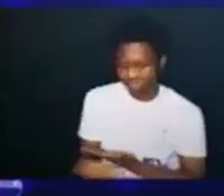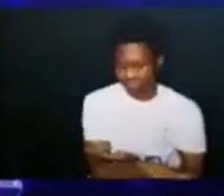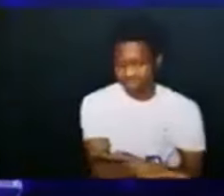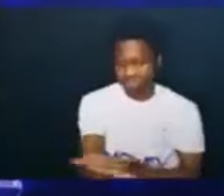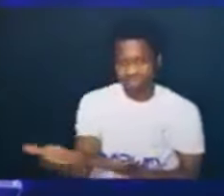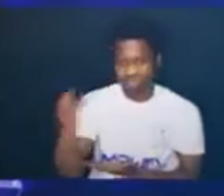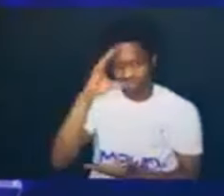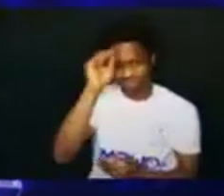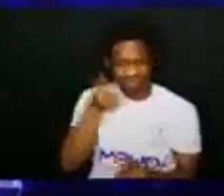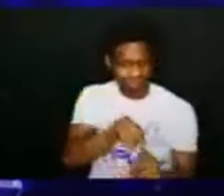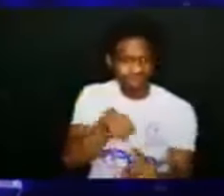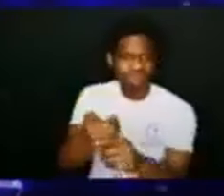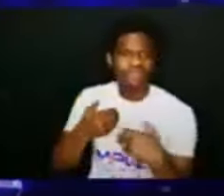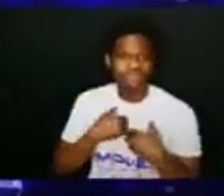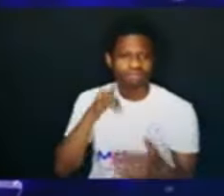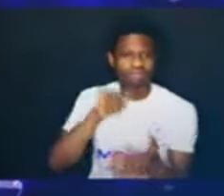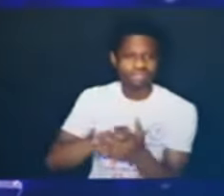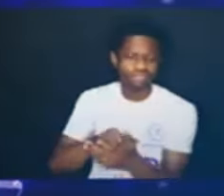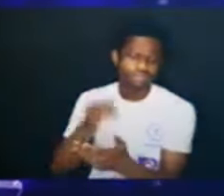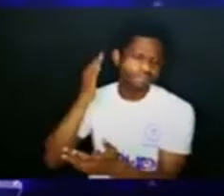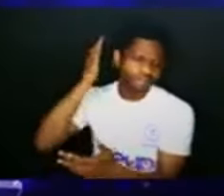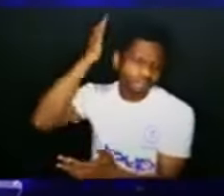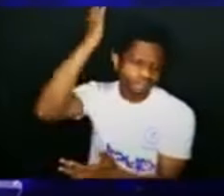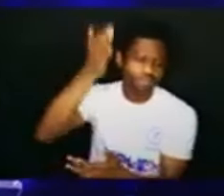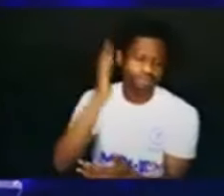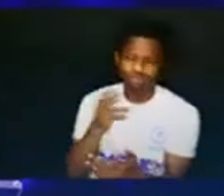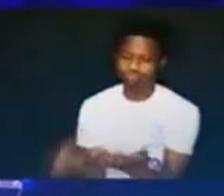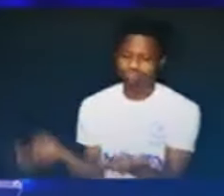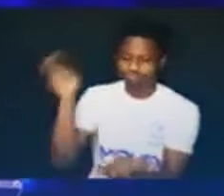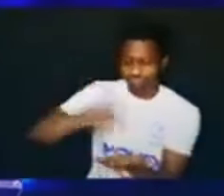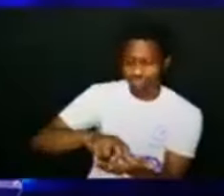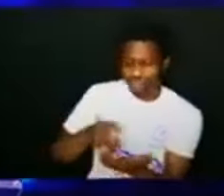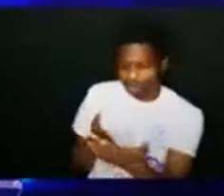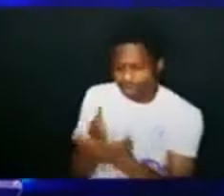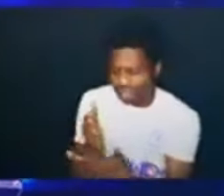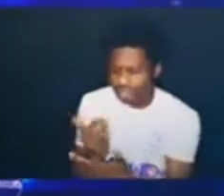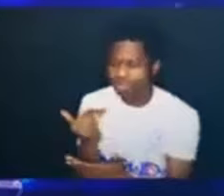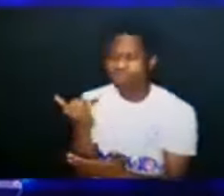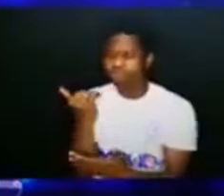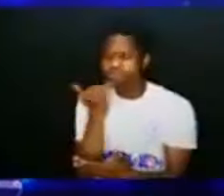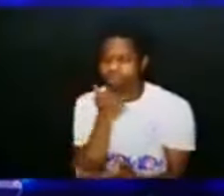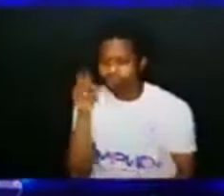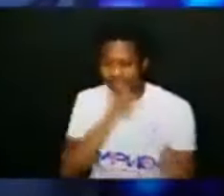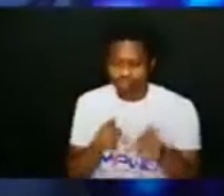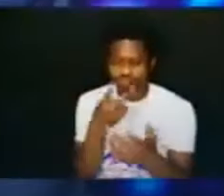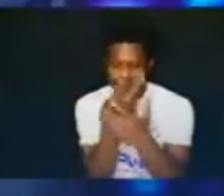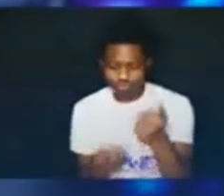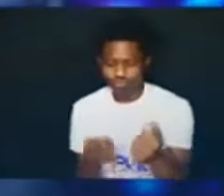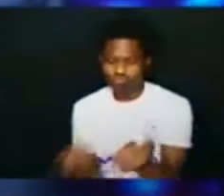a resurrection of both the righteous and the wicked. Sometimes when we are preaching, we